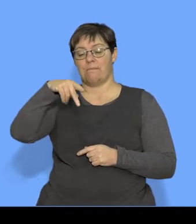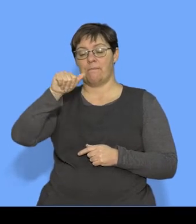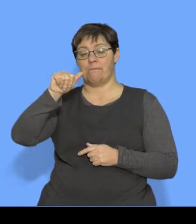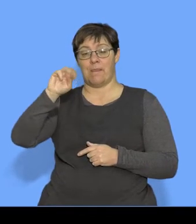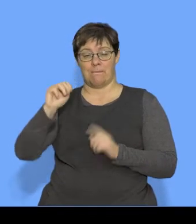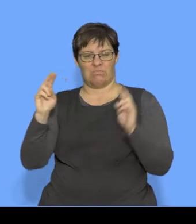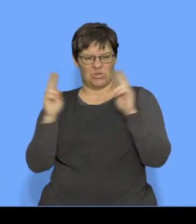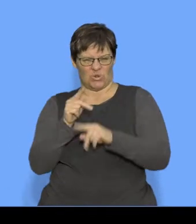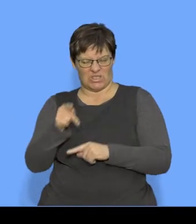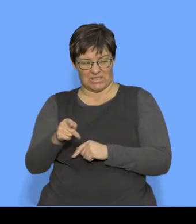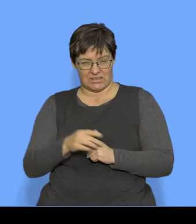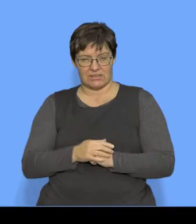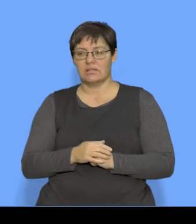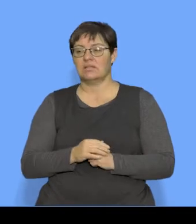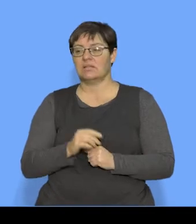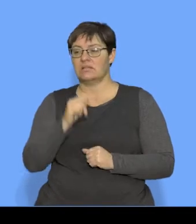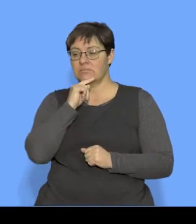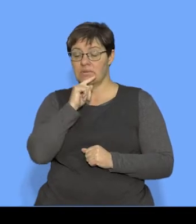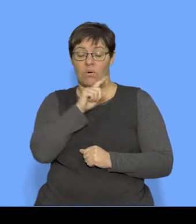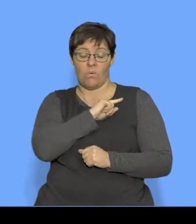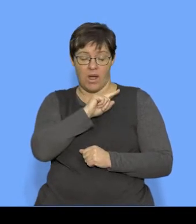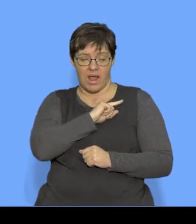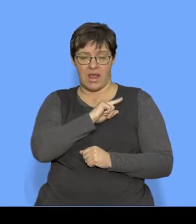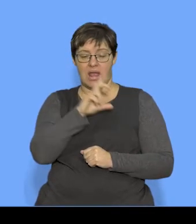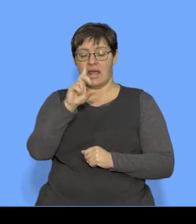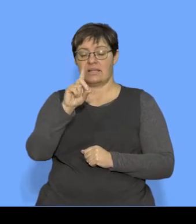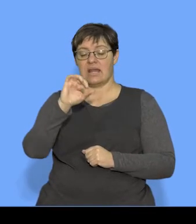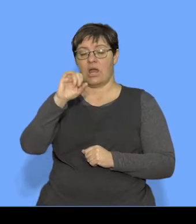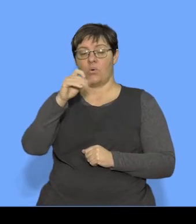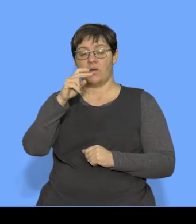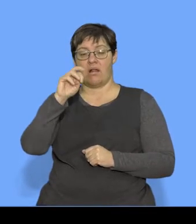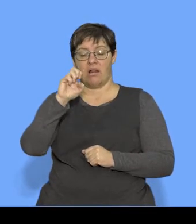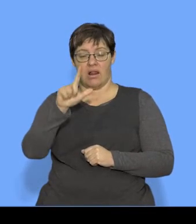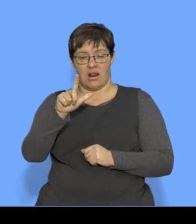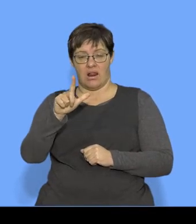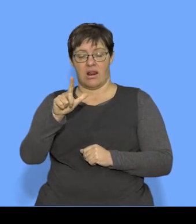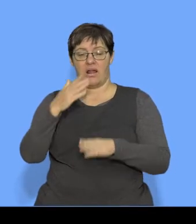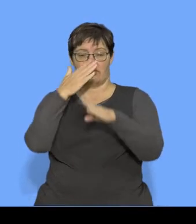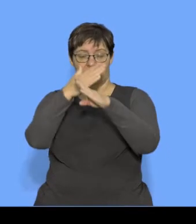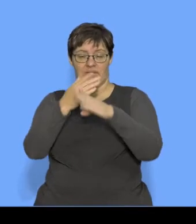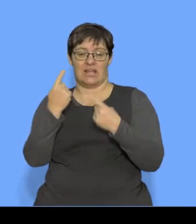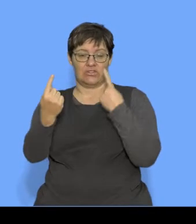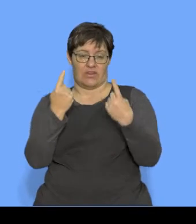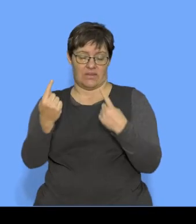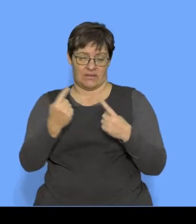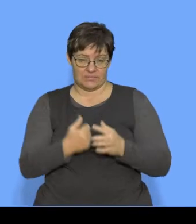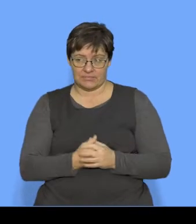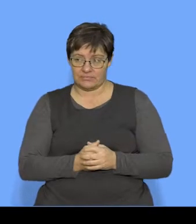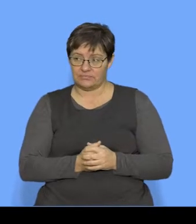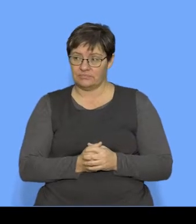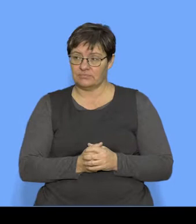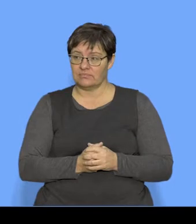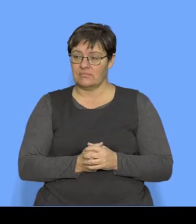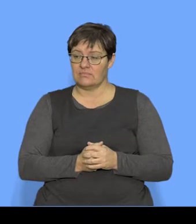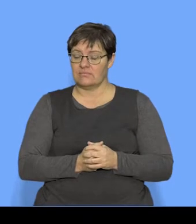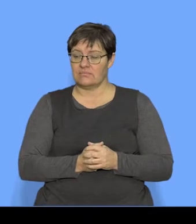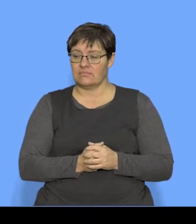this will be diagonals bisect. Diagonals bisect each other.